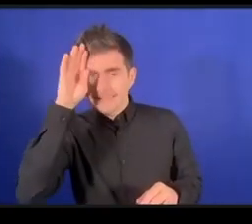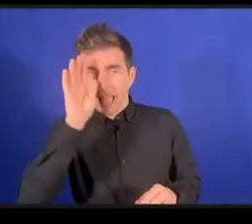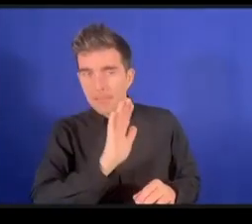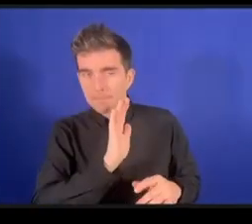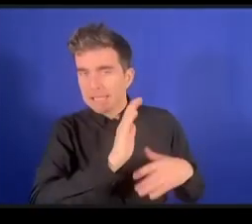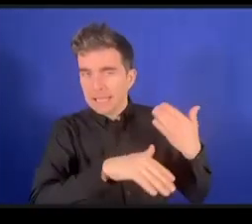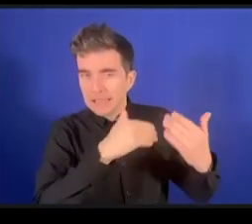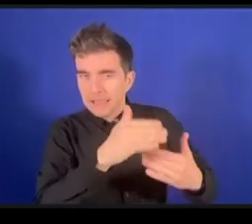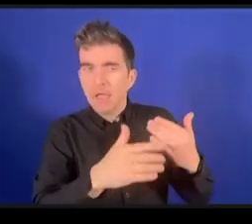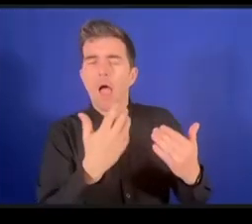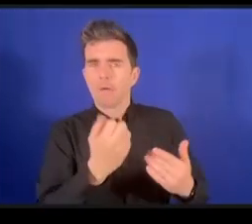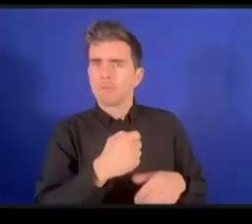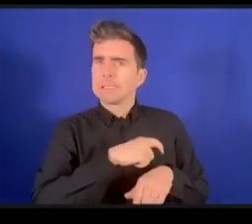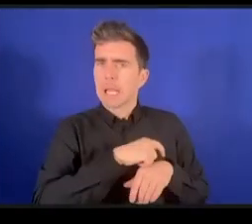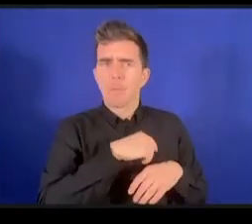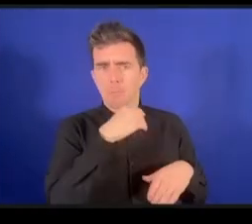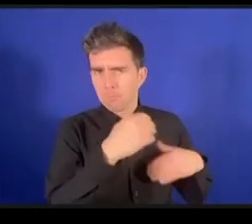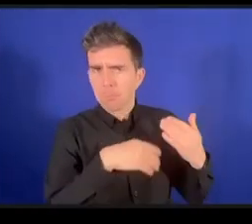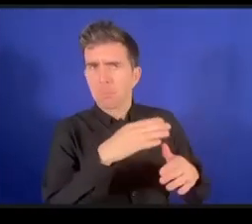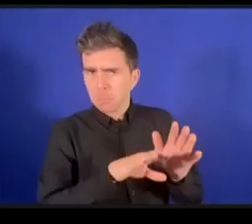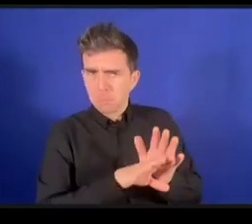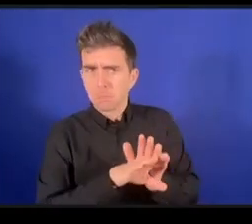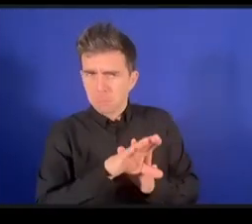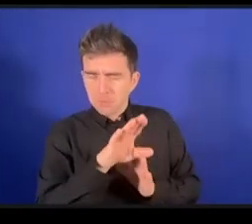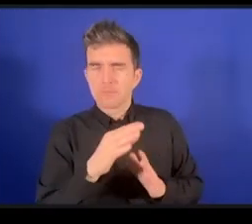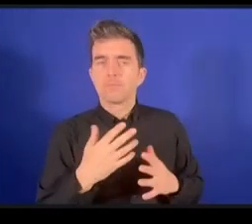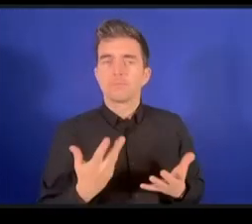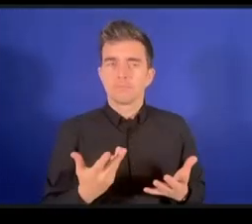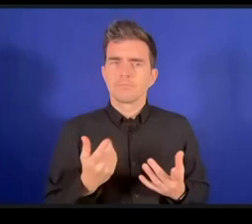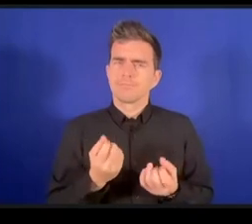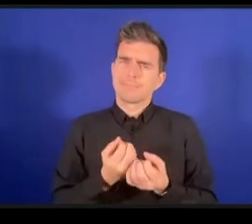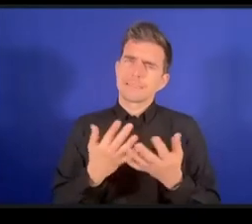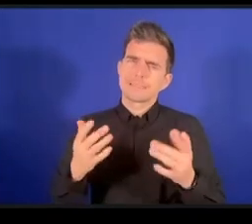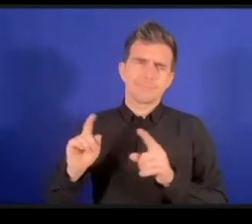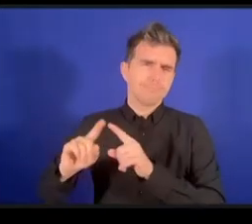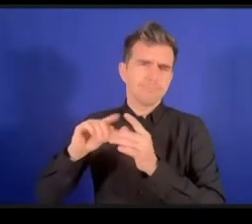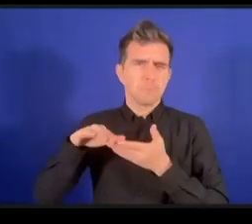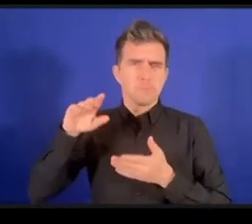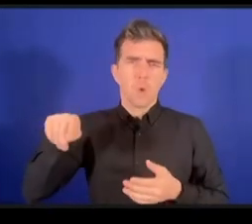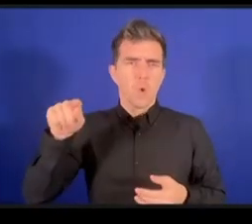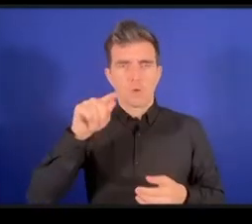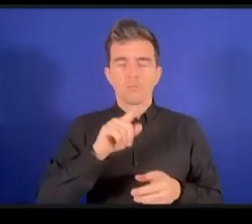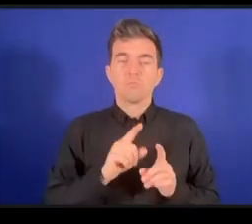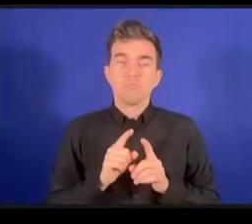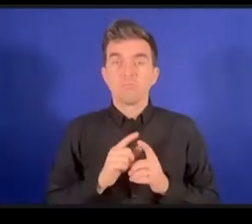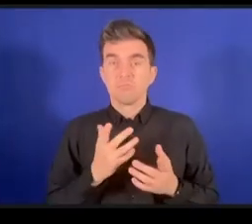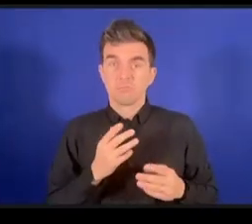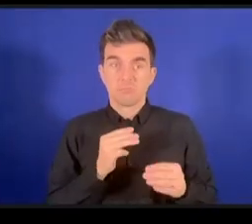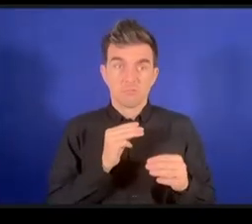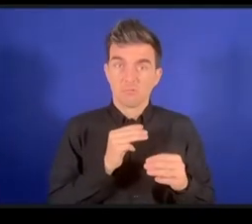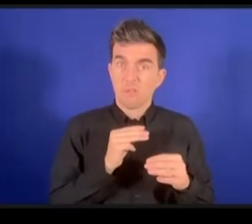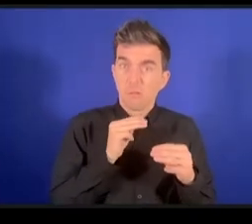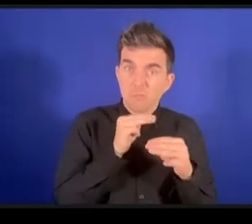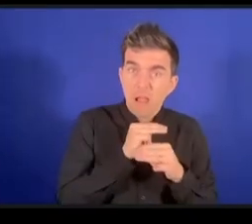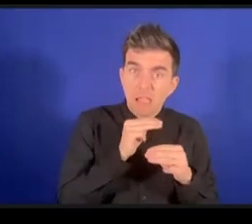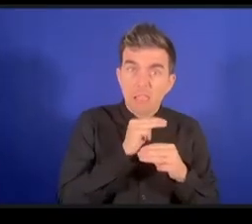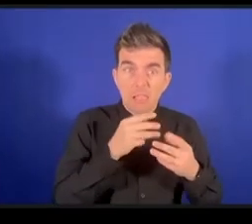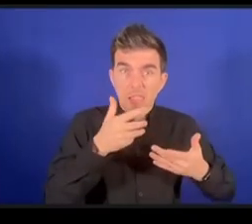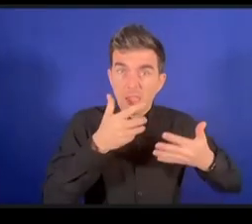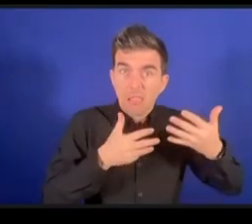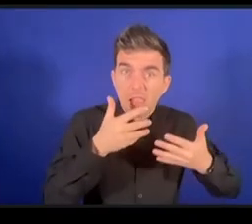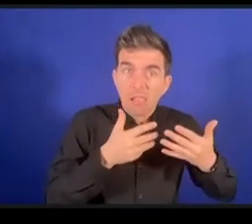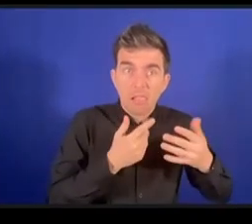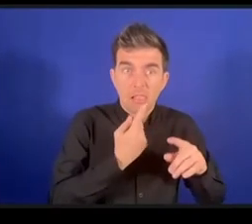example of that academy made me think of asking people with disabilities to help the rest of